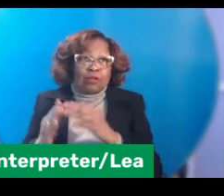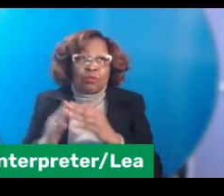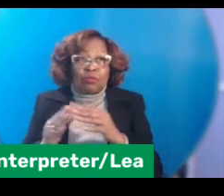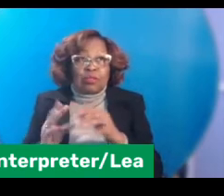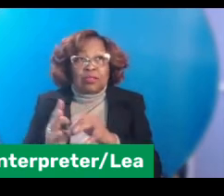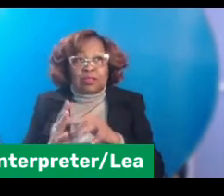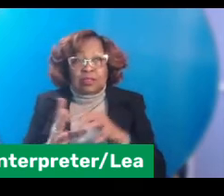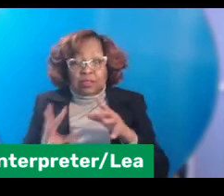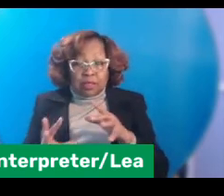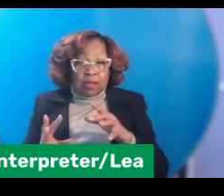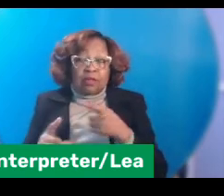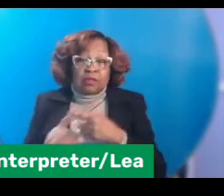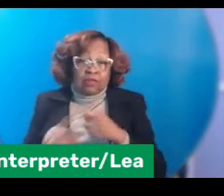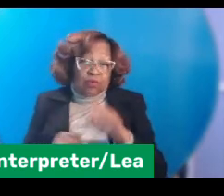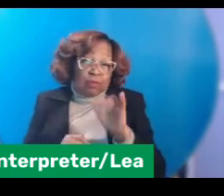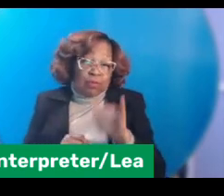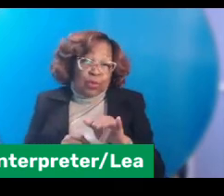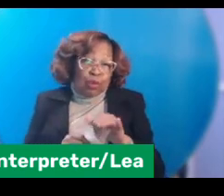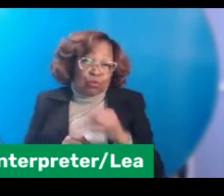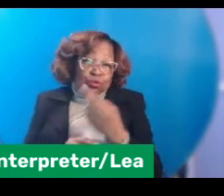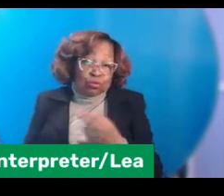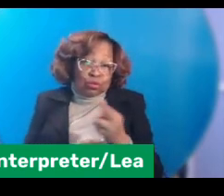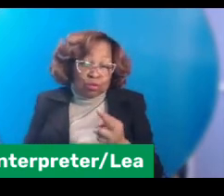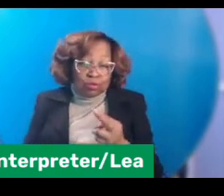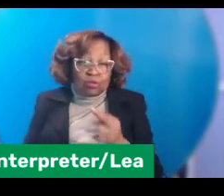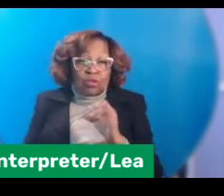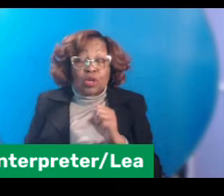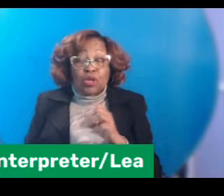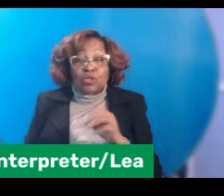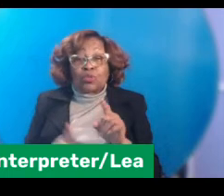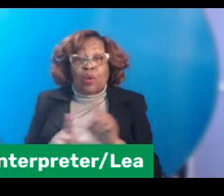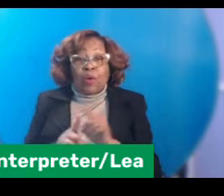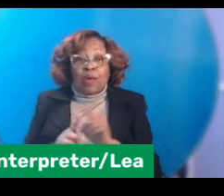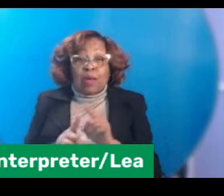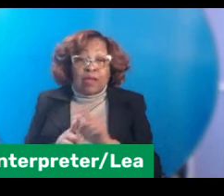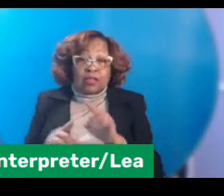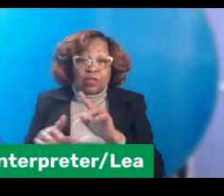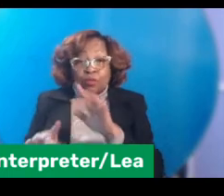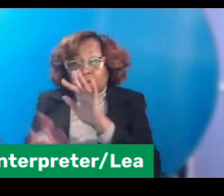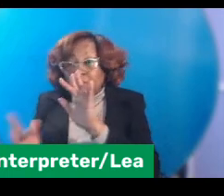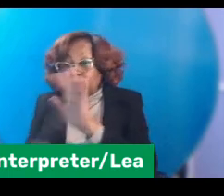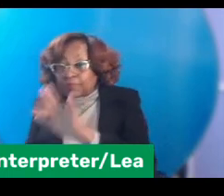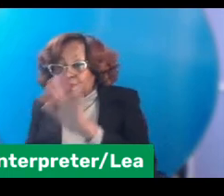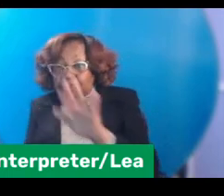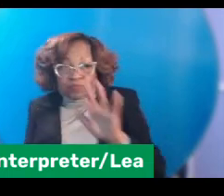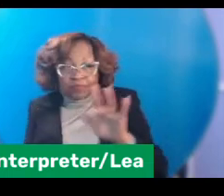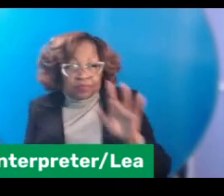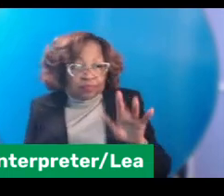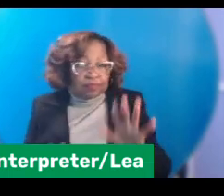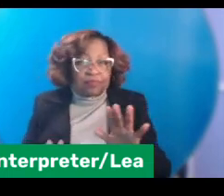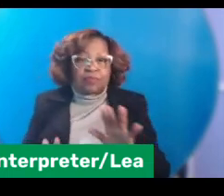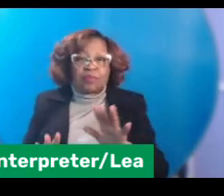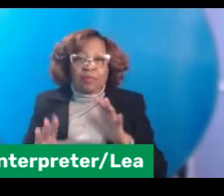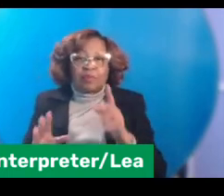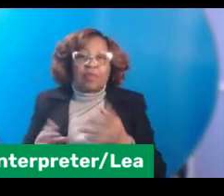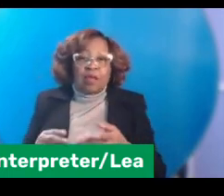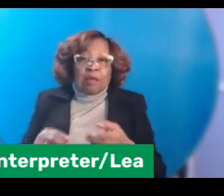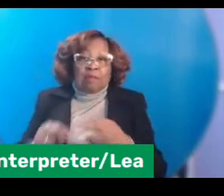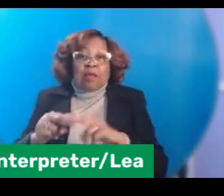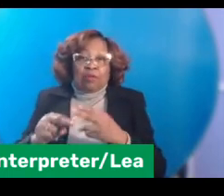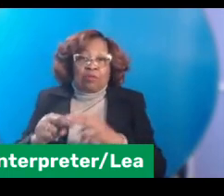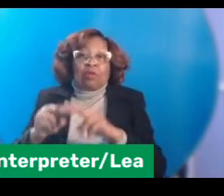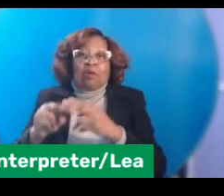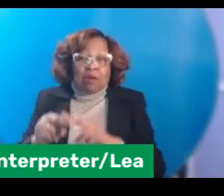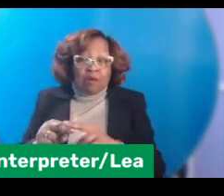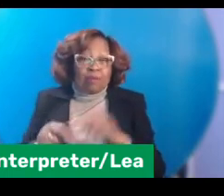sometimes and often from those resources. So as he was going out there with the mobile food pantry, it scaled up. Just the need